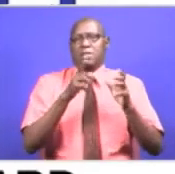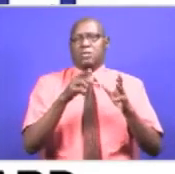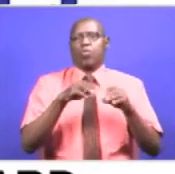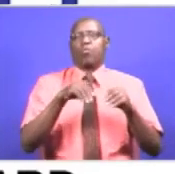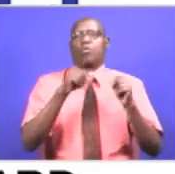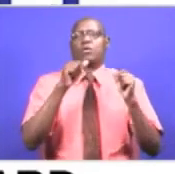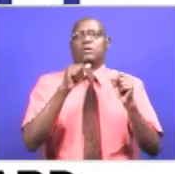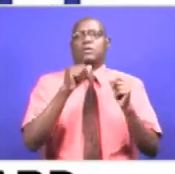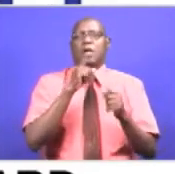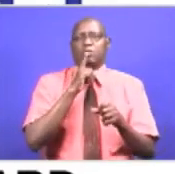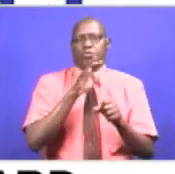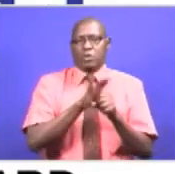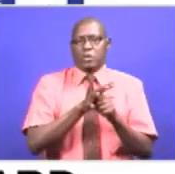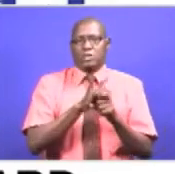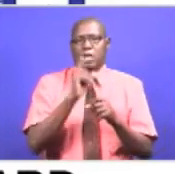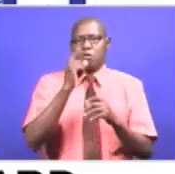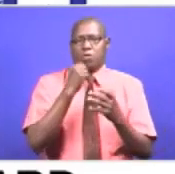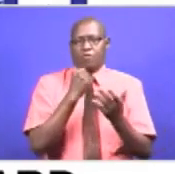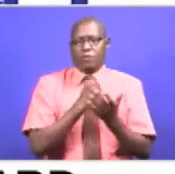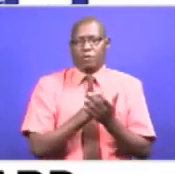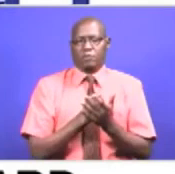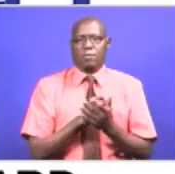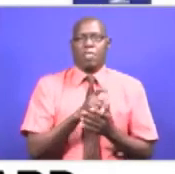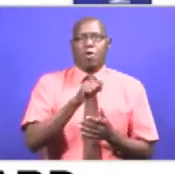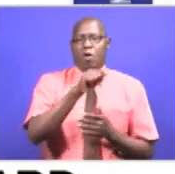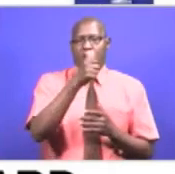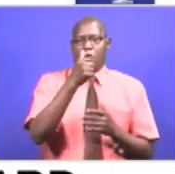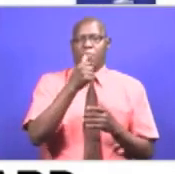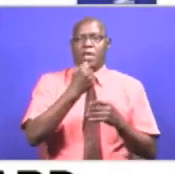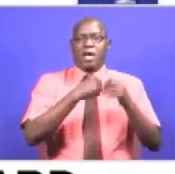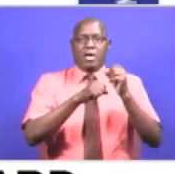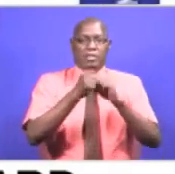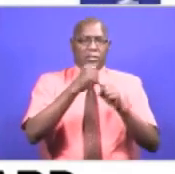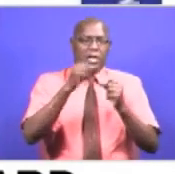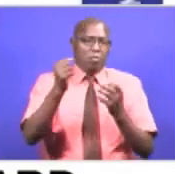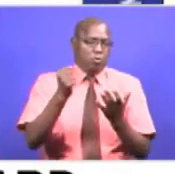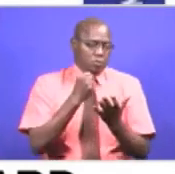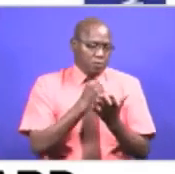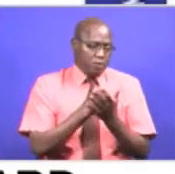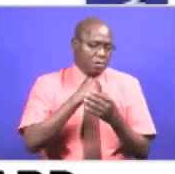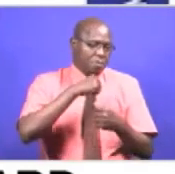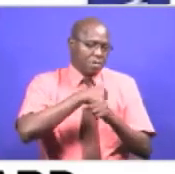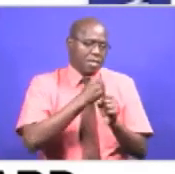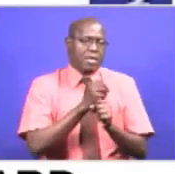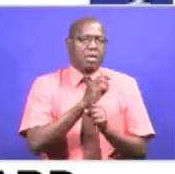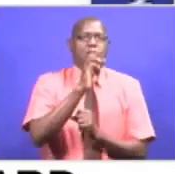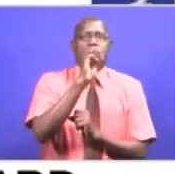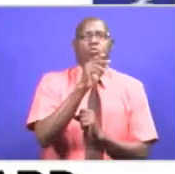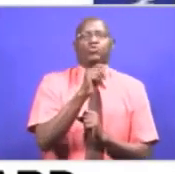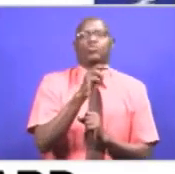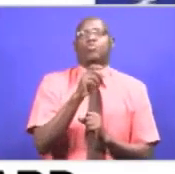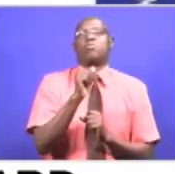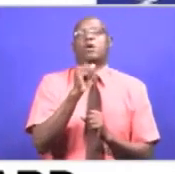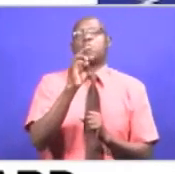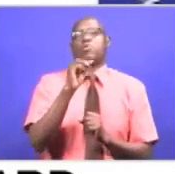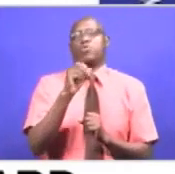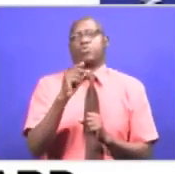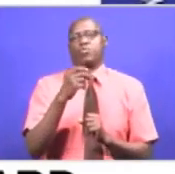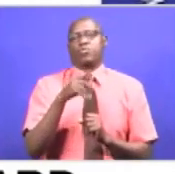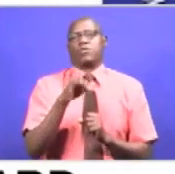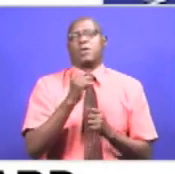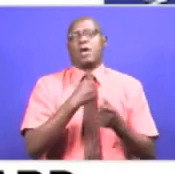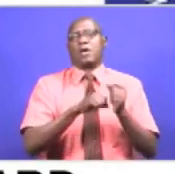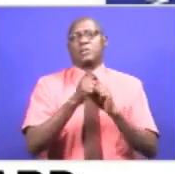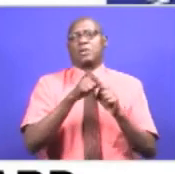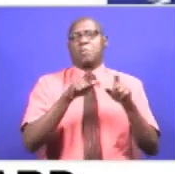KEBS Nairobi office. Other acting appointments made include Mutuma Muthuri as the Acting Manager for Inspection in